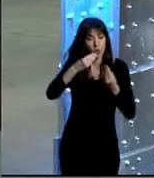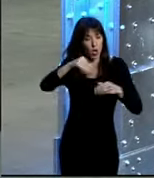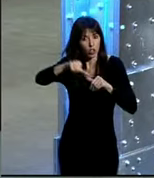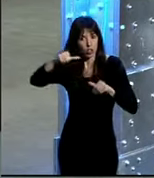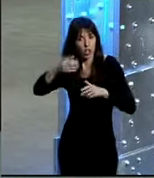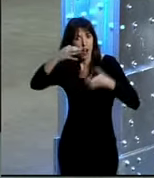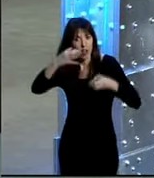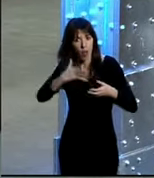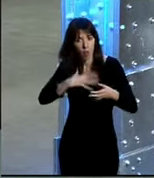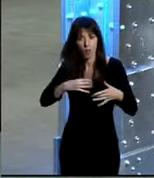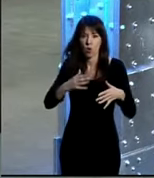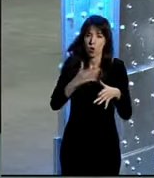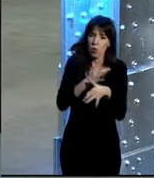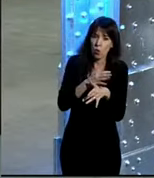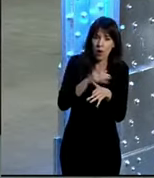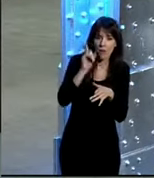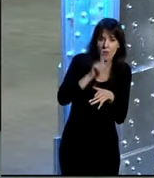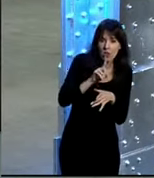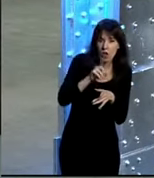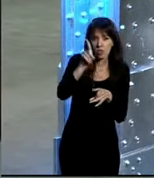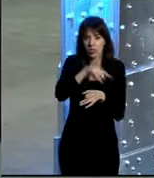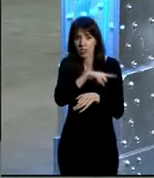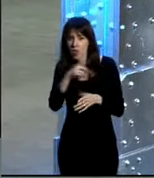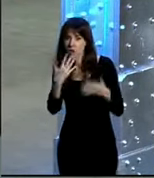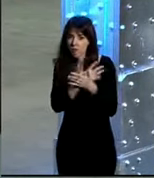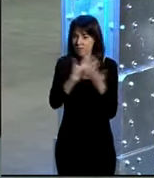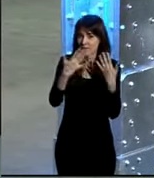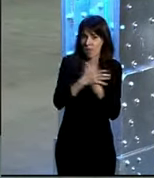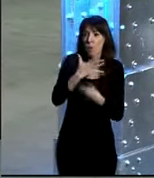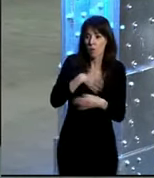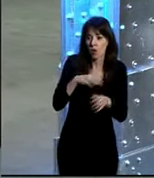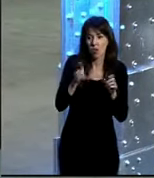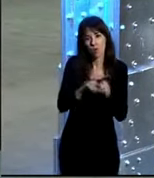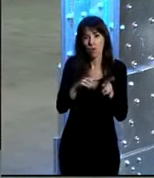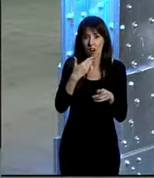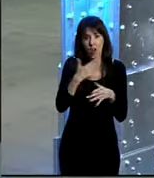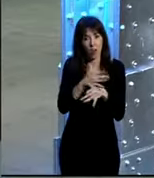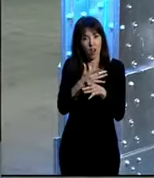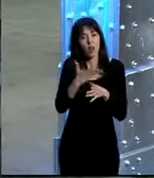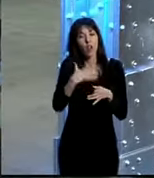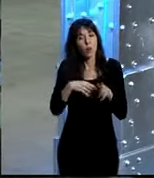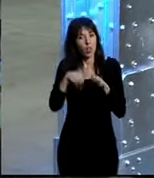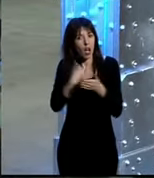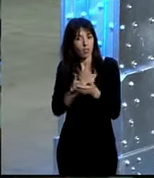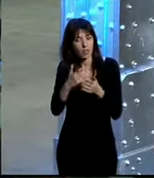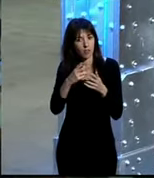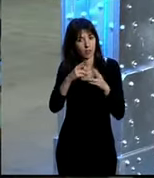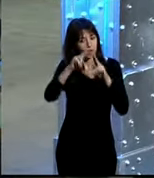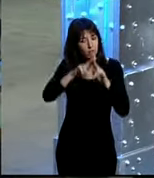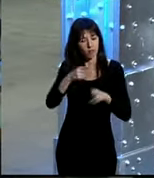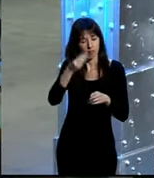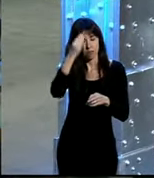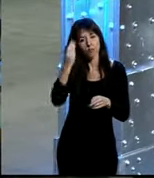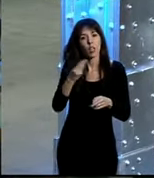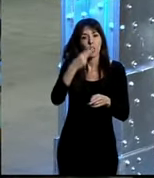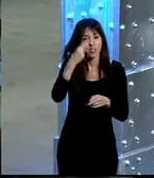there are facts behind the TV series, we can play with fiction and non-fiction, and that's one of the pathways